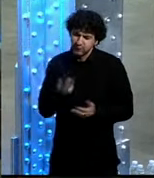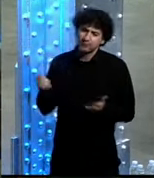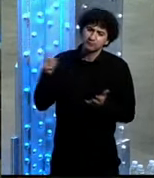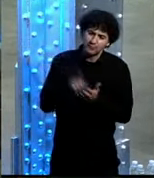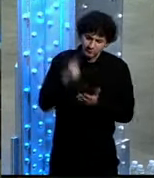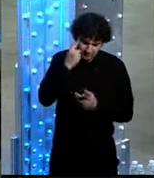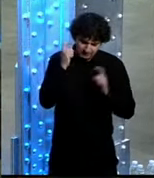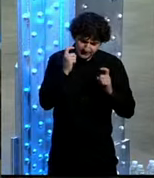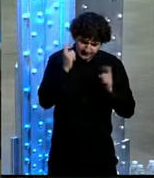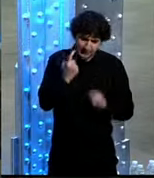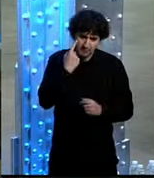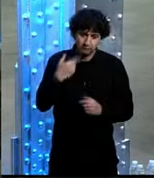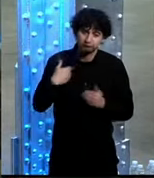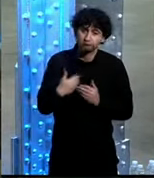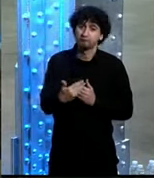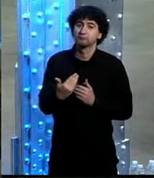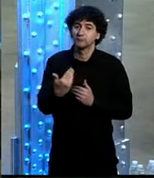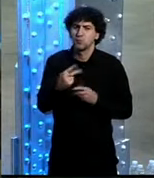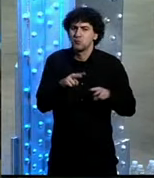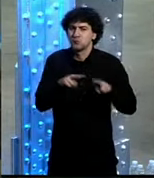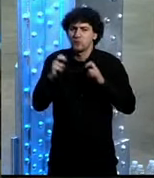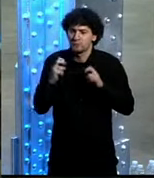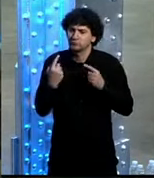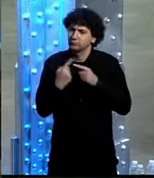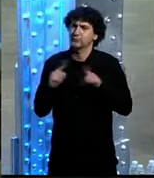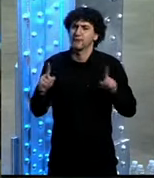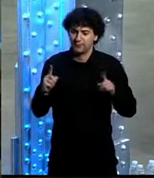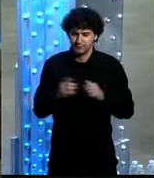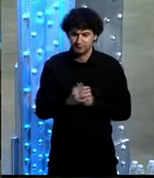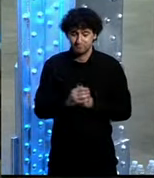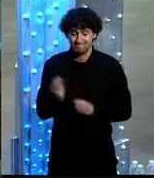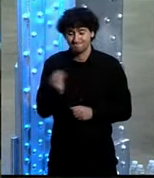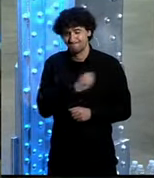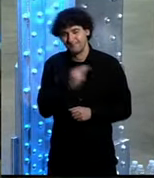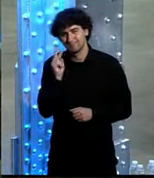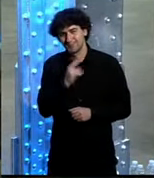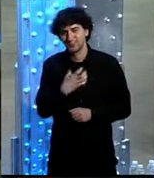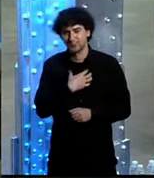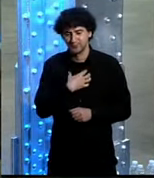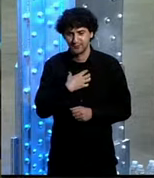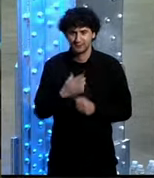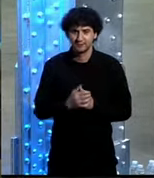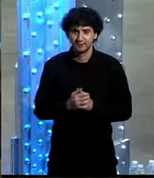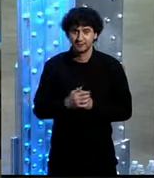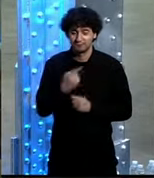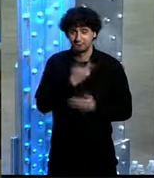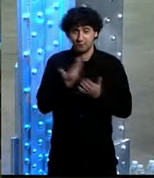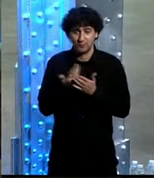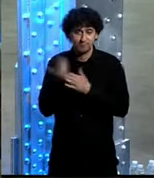So we're still working on it, and I think this is very interesting. It's just a pity we